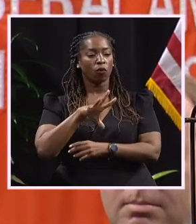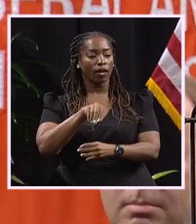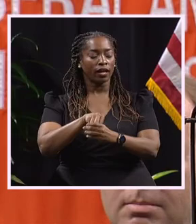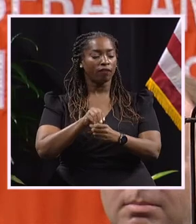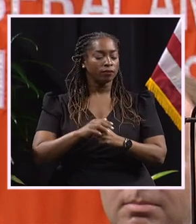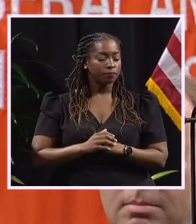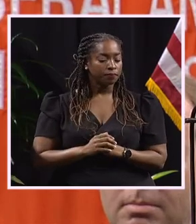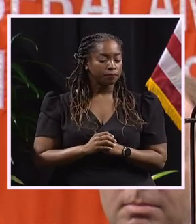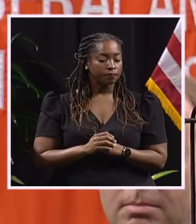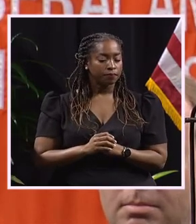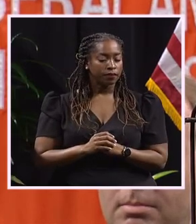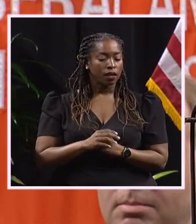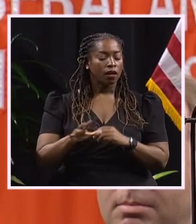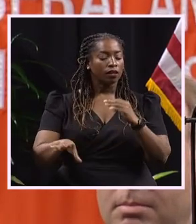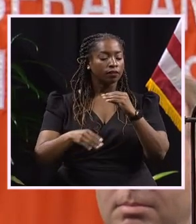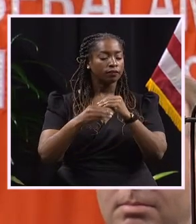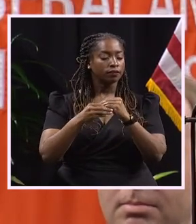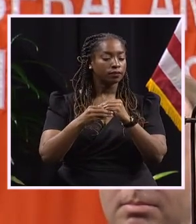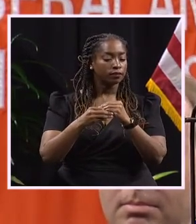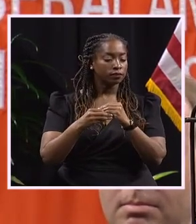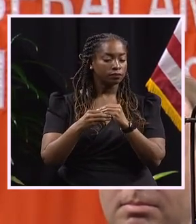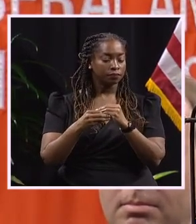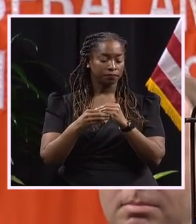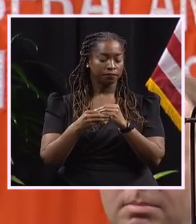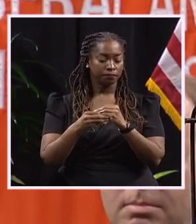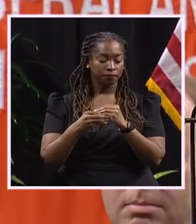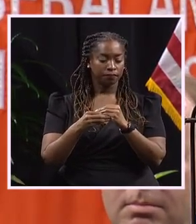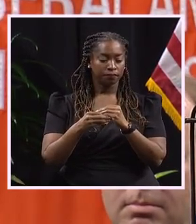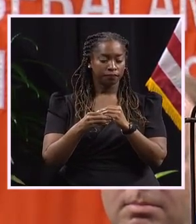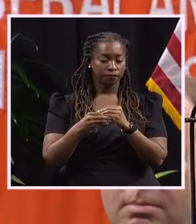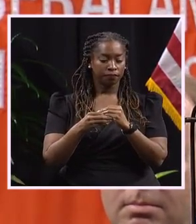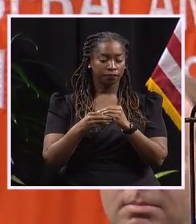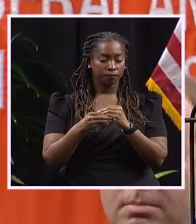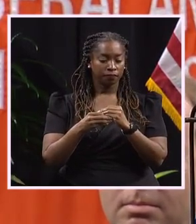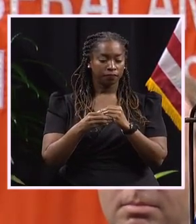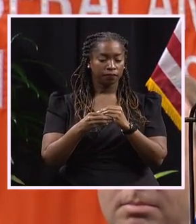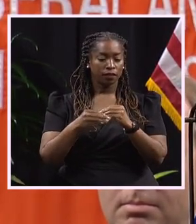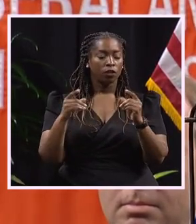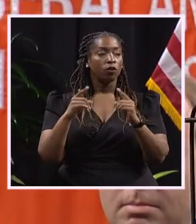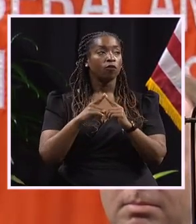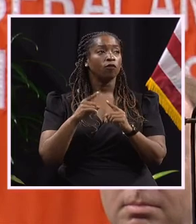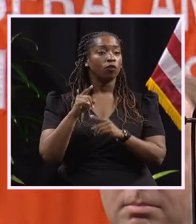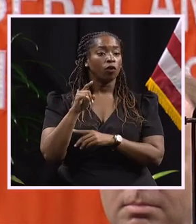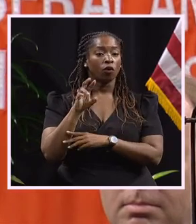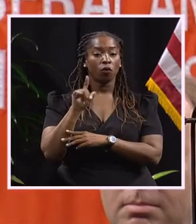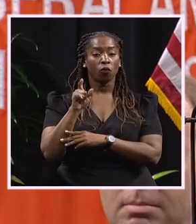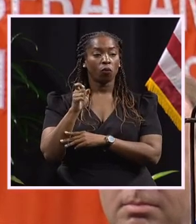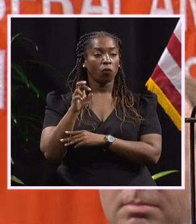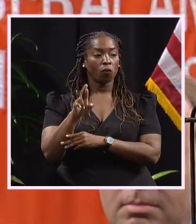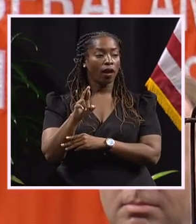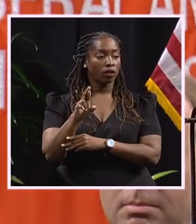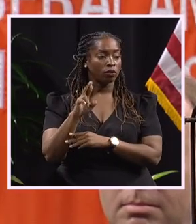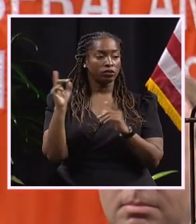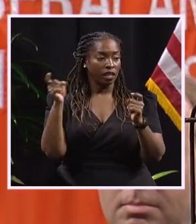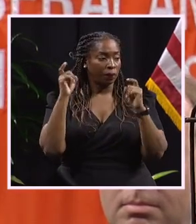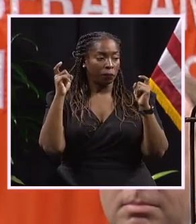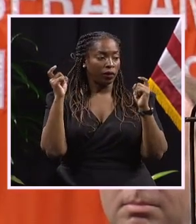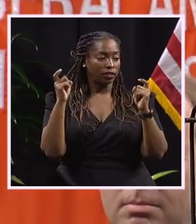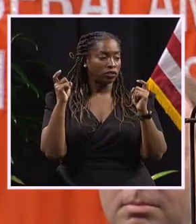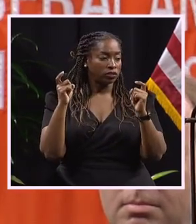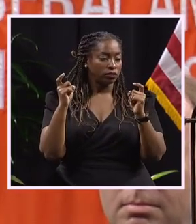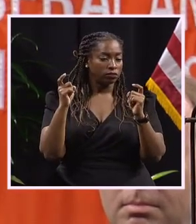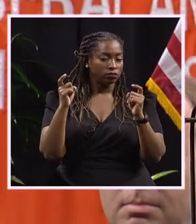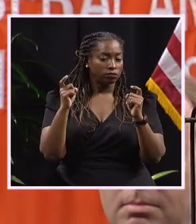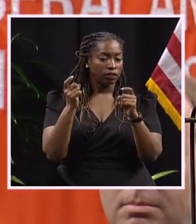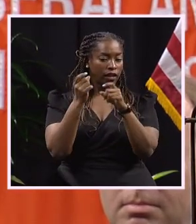Multicultural Student Center for Equity and Justice hosts Ijima, Dreamer, and Lavender graduation celebrations each semester where students